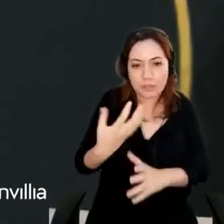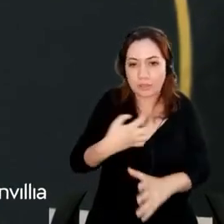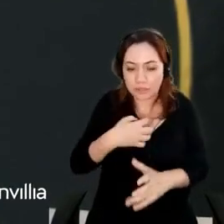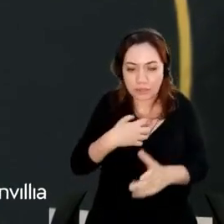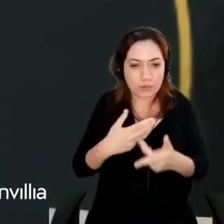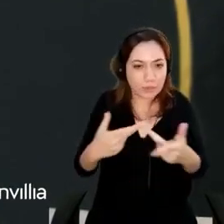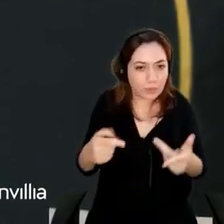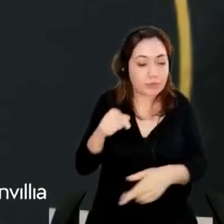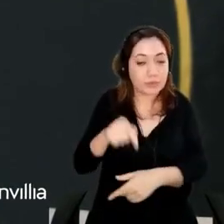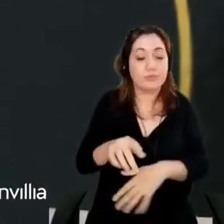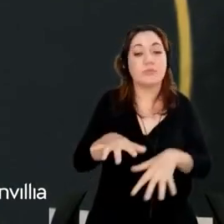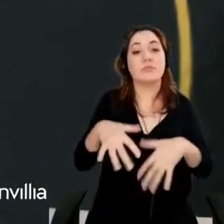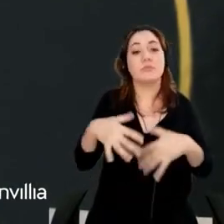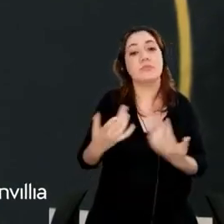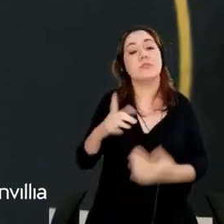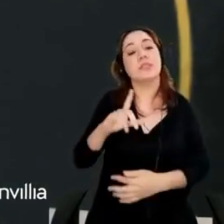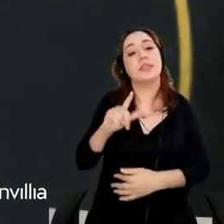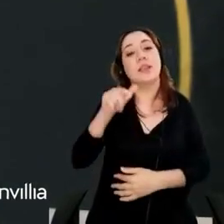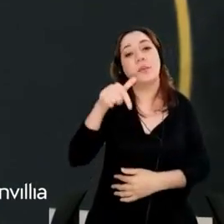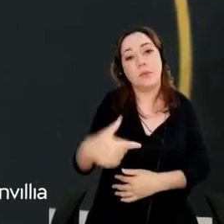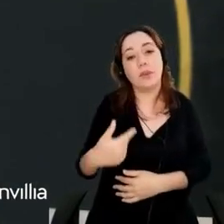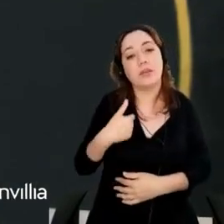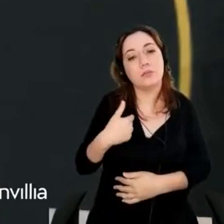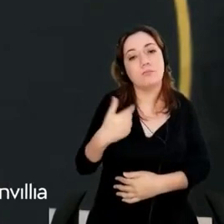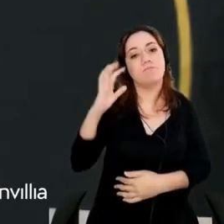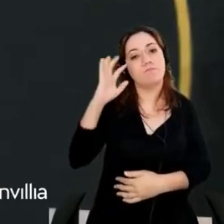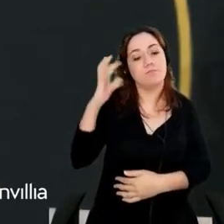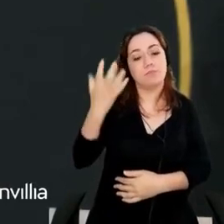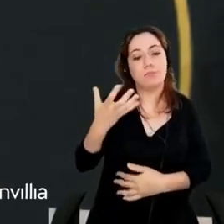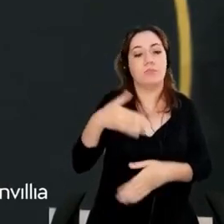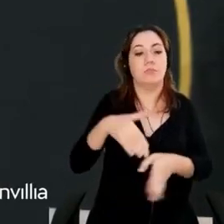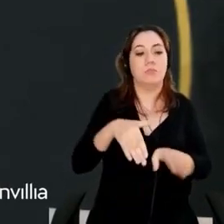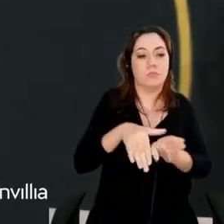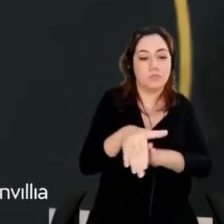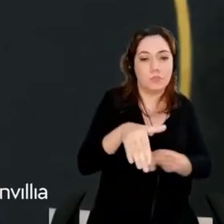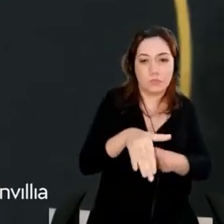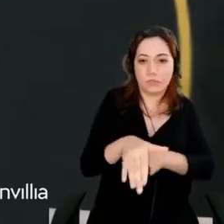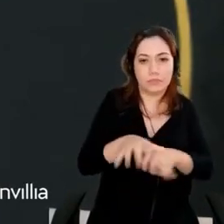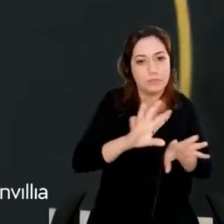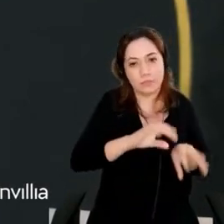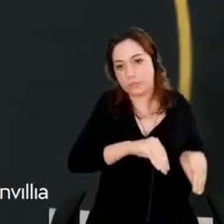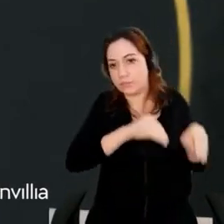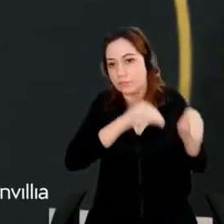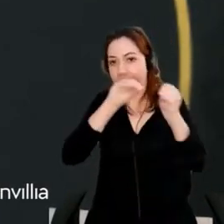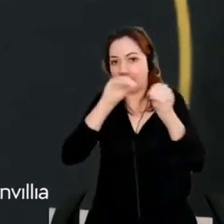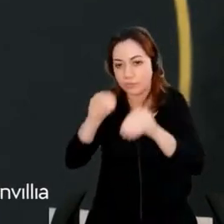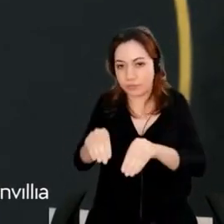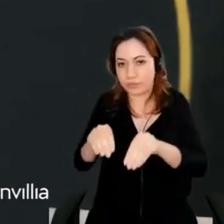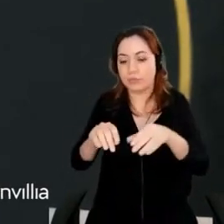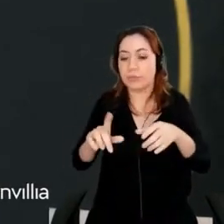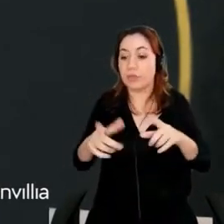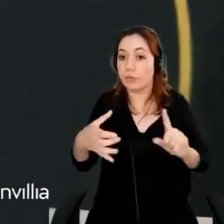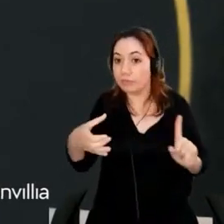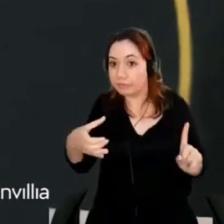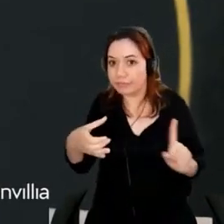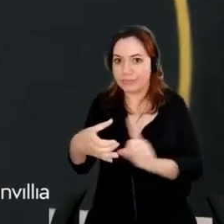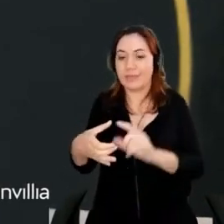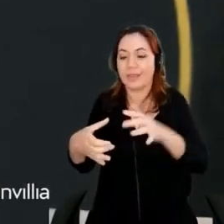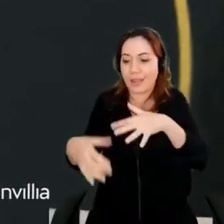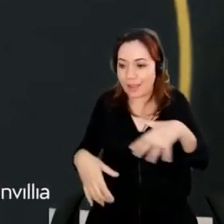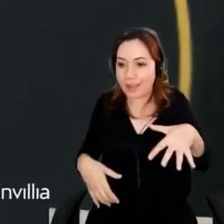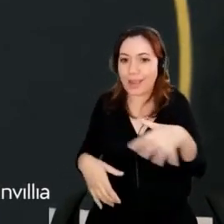decided to move from the consulting firm, I joined the consulting industry. I joined BNP Paribas